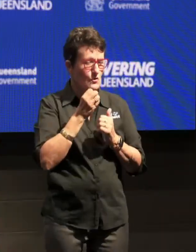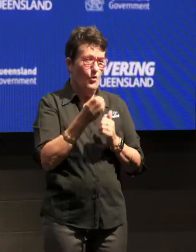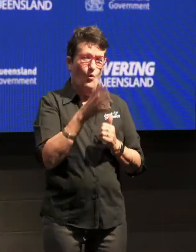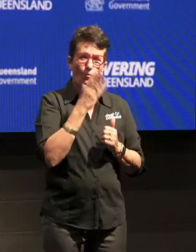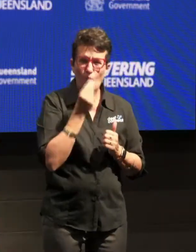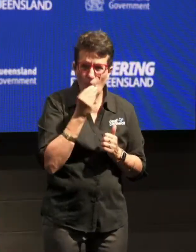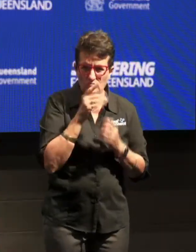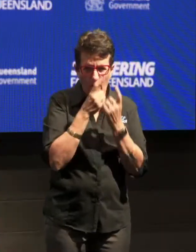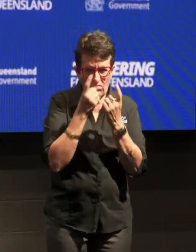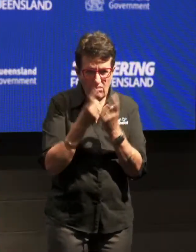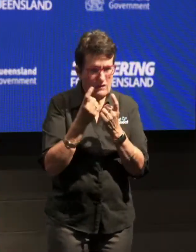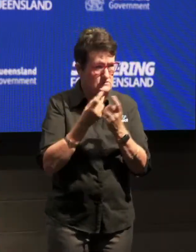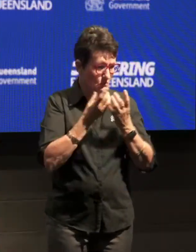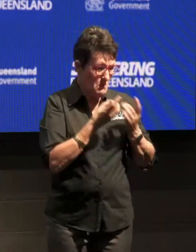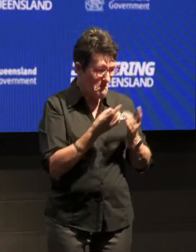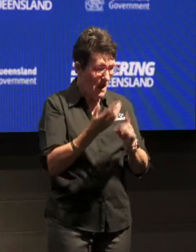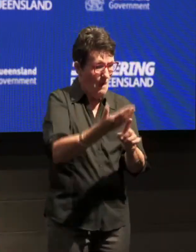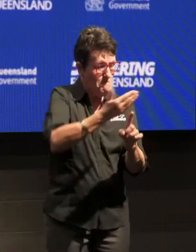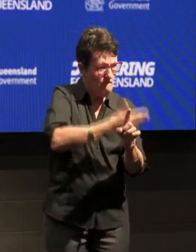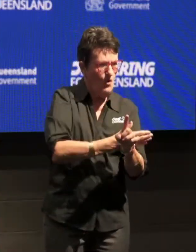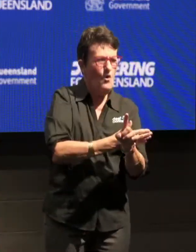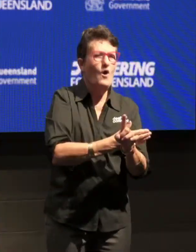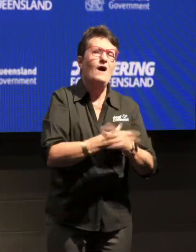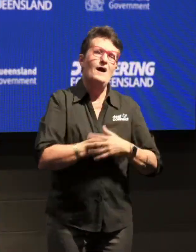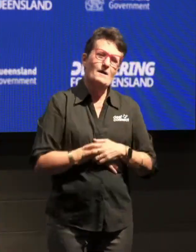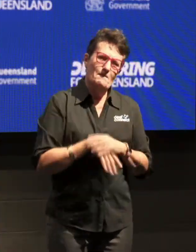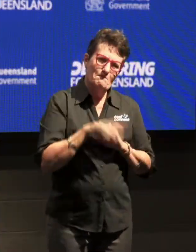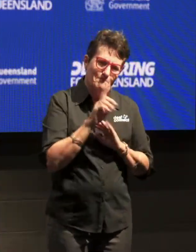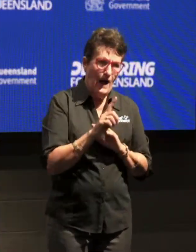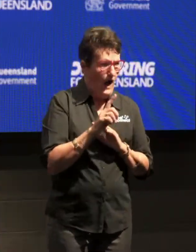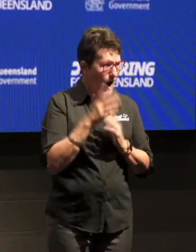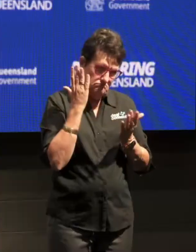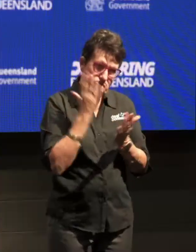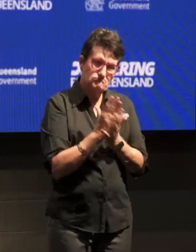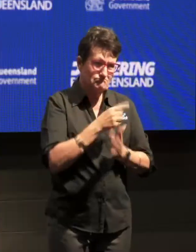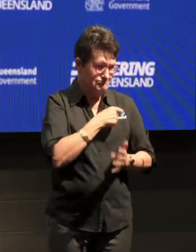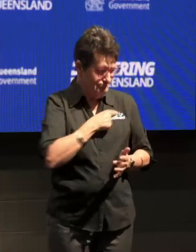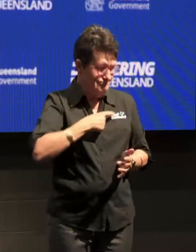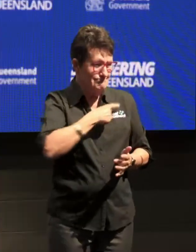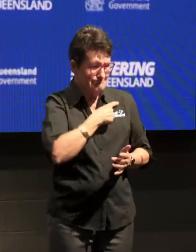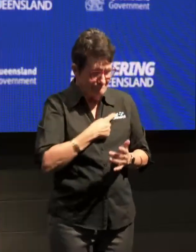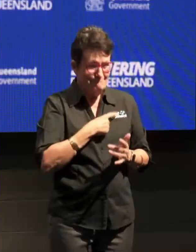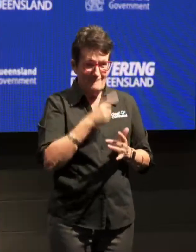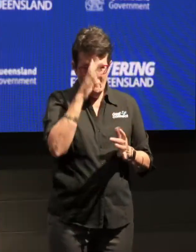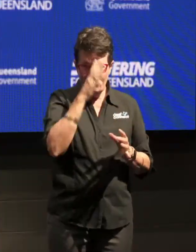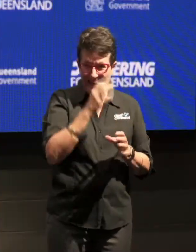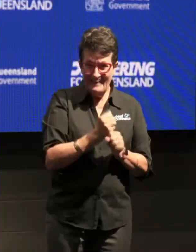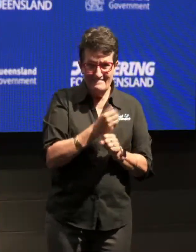water. Those things are very important. But again, I stress, I genuinely believe that